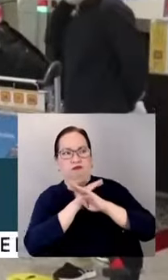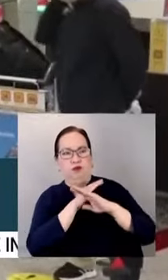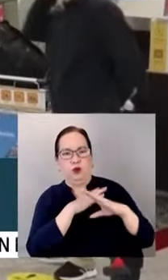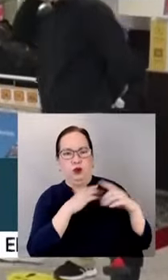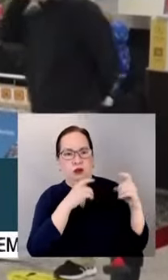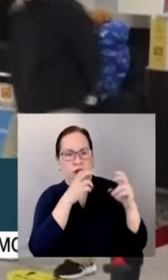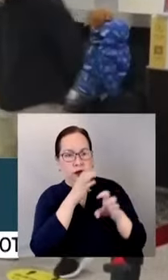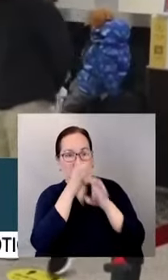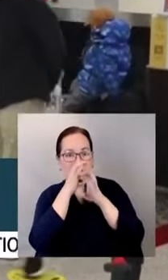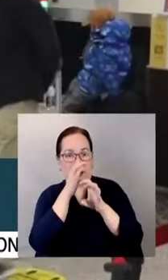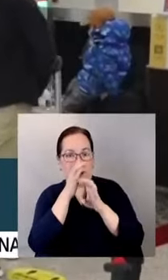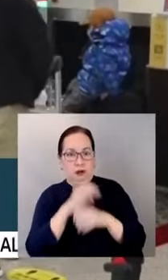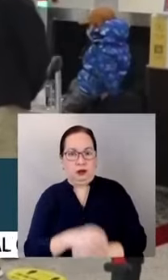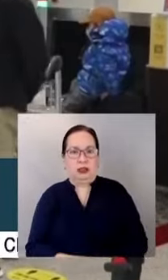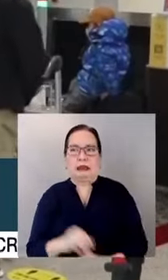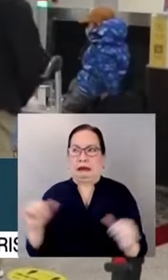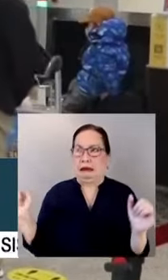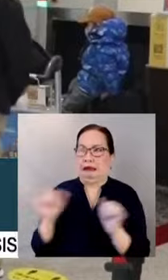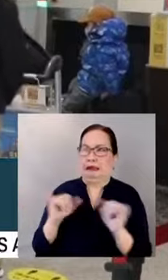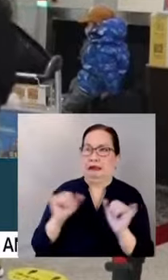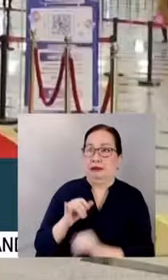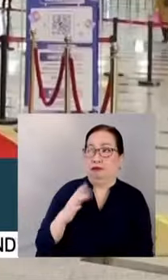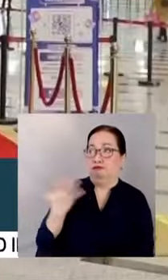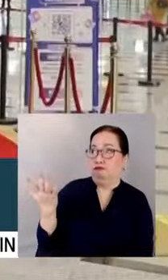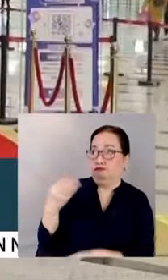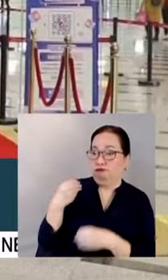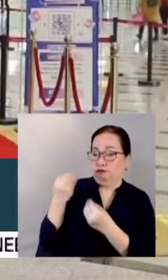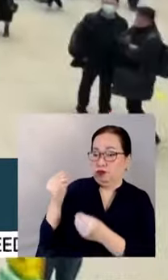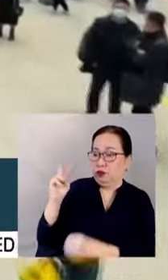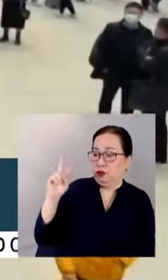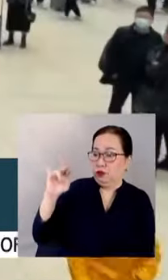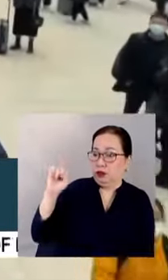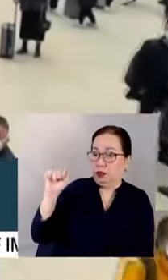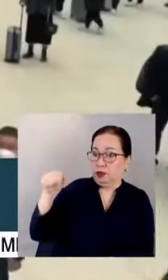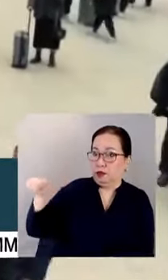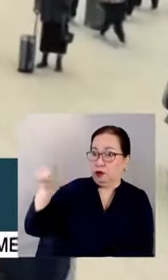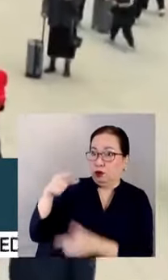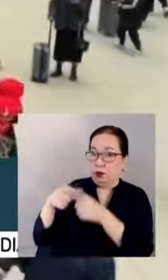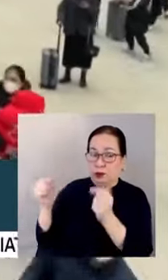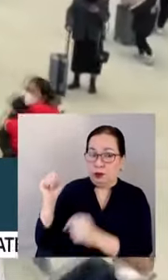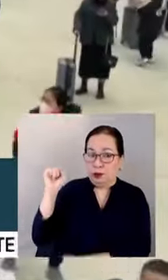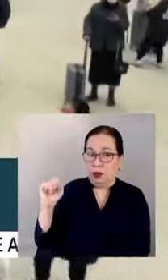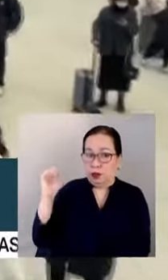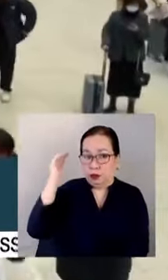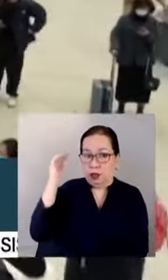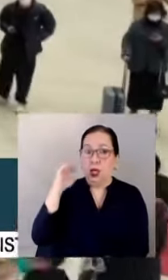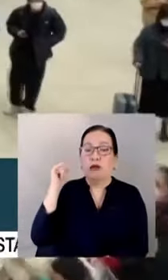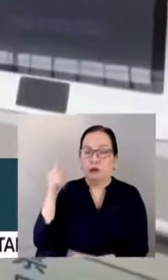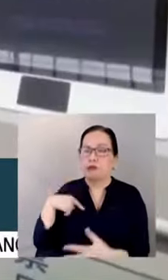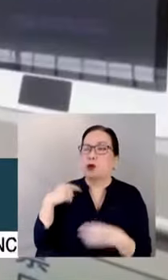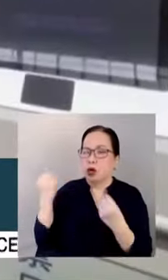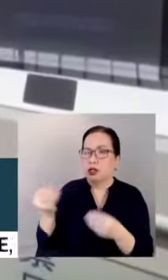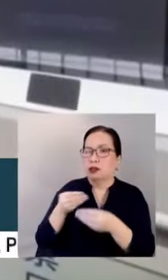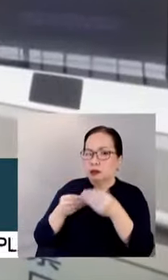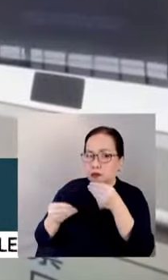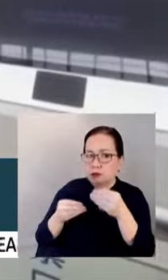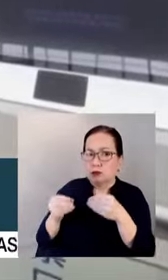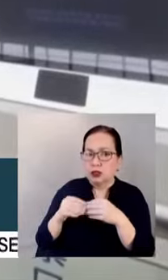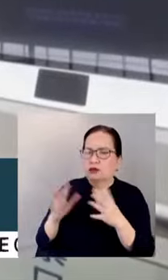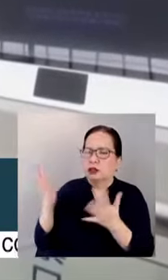and Japanese travelers. It says the measures will be adjusted if Seoul and Tokyo lift what it calls